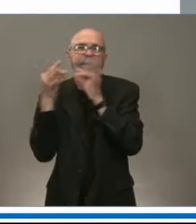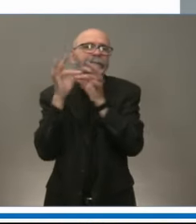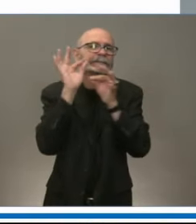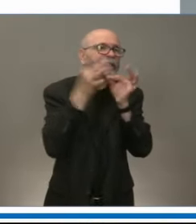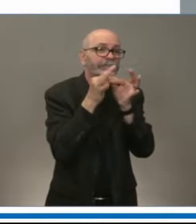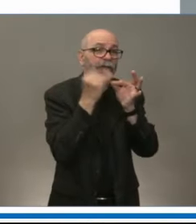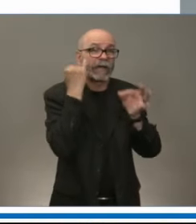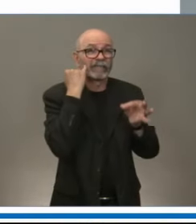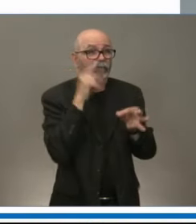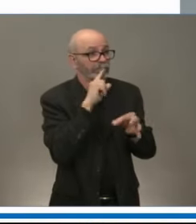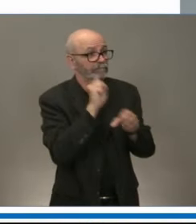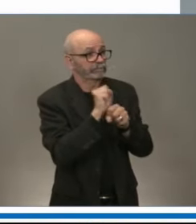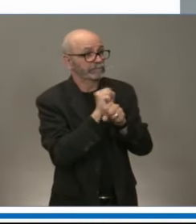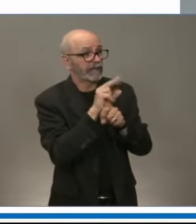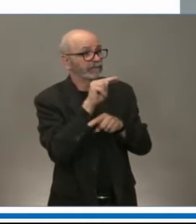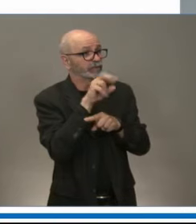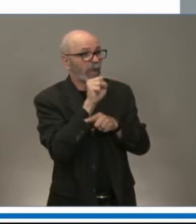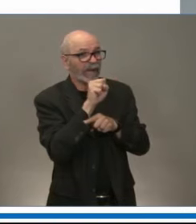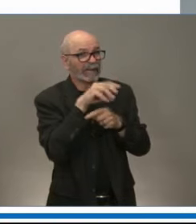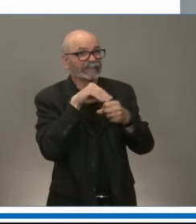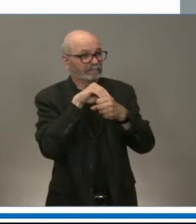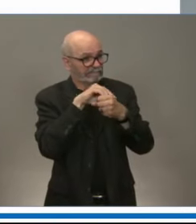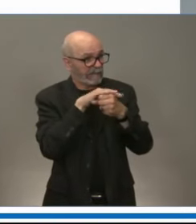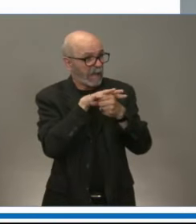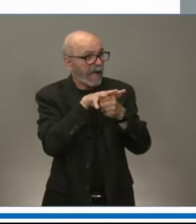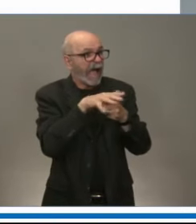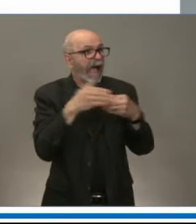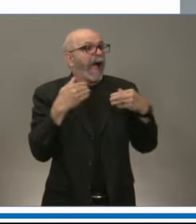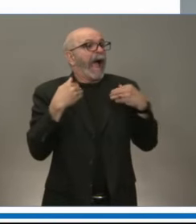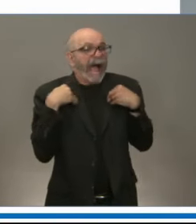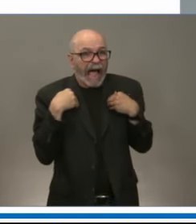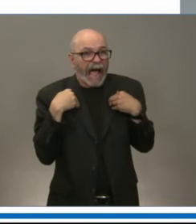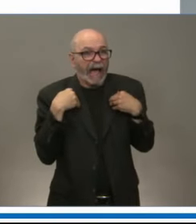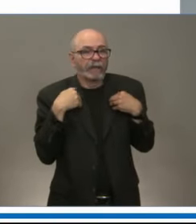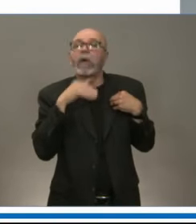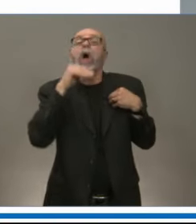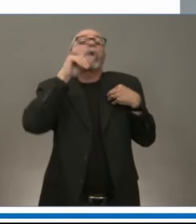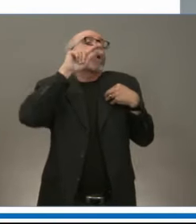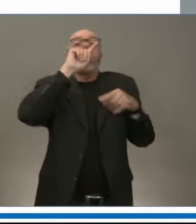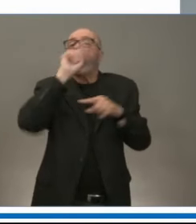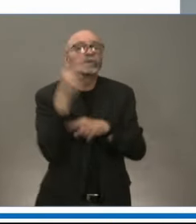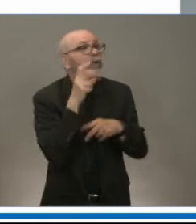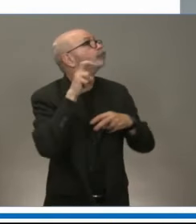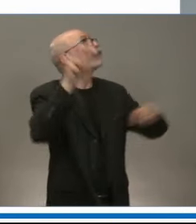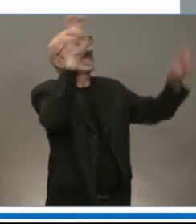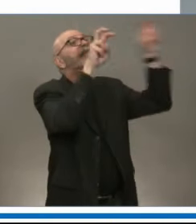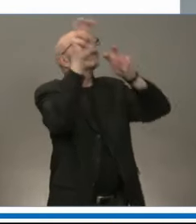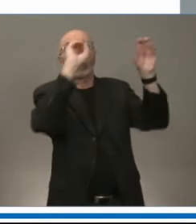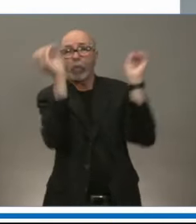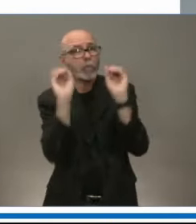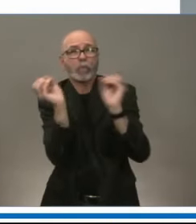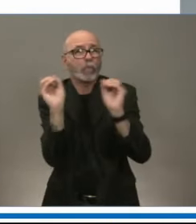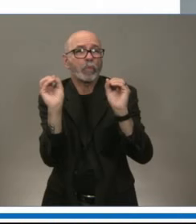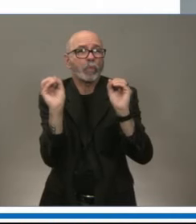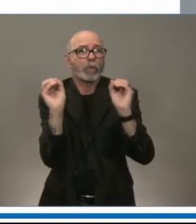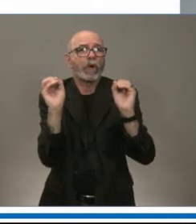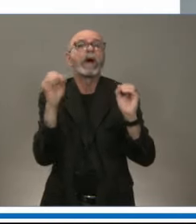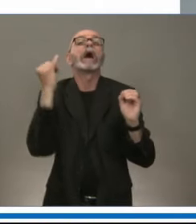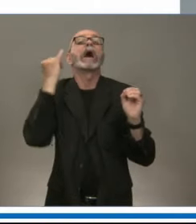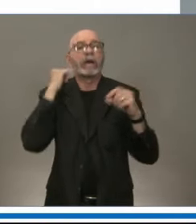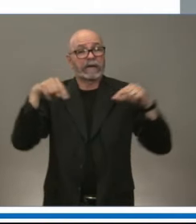on travel, and there'll be more to come on that in the near future. But it's the next few weeks as we start to get community